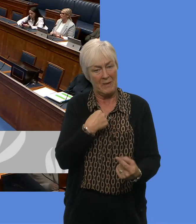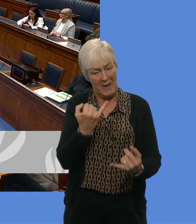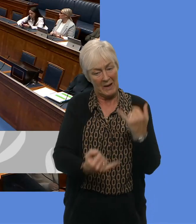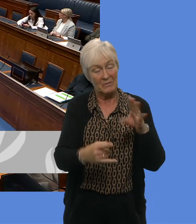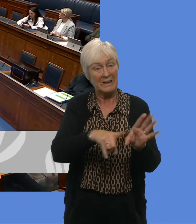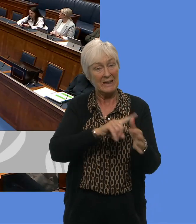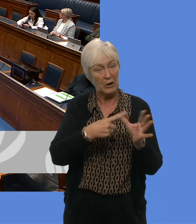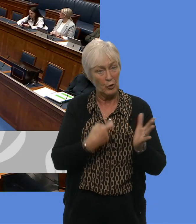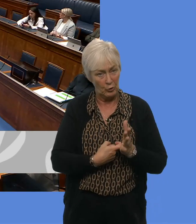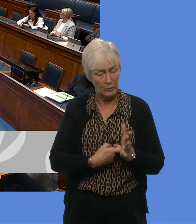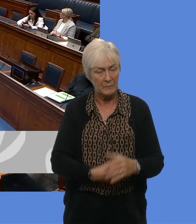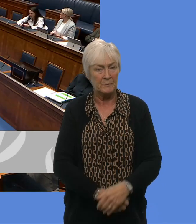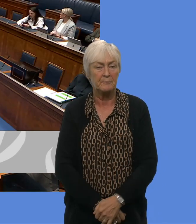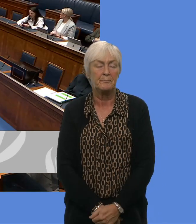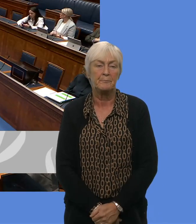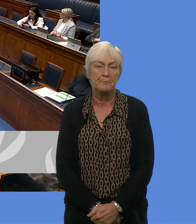McGrath.